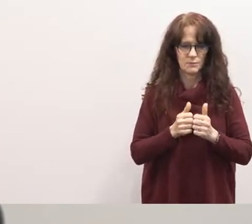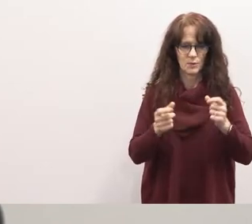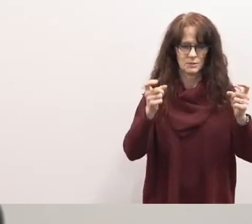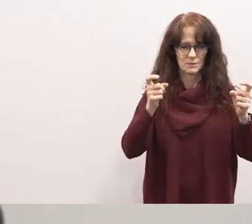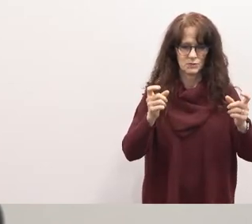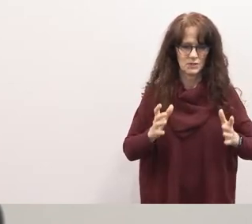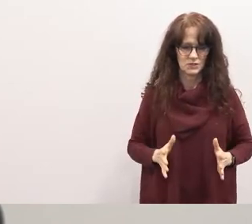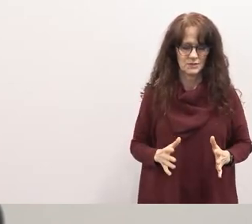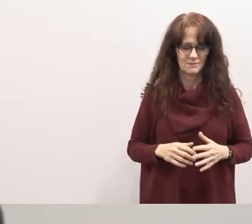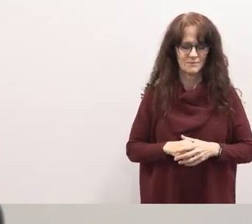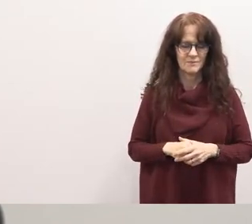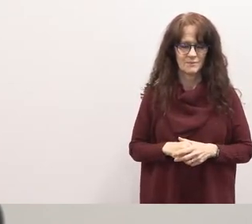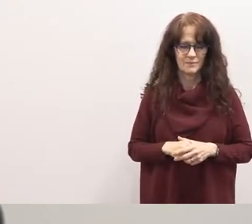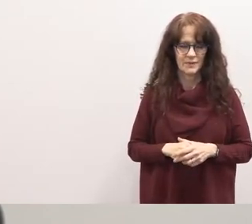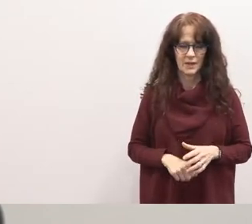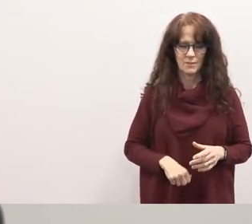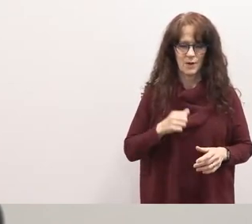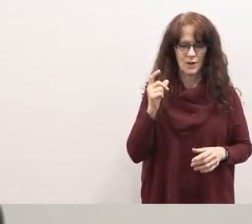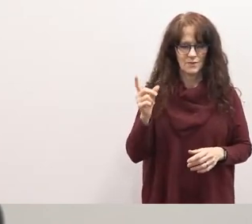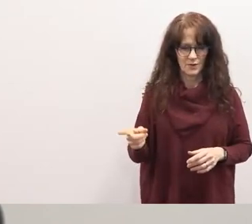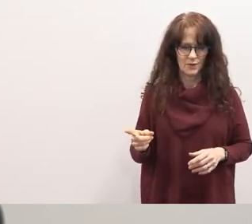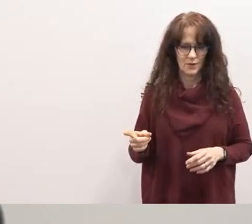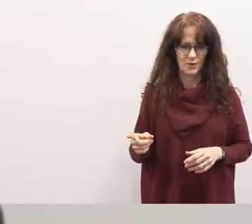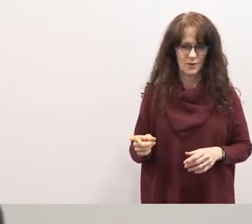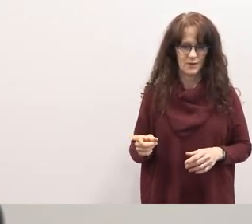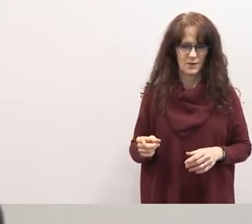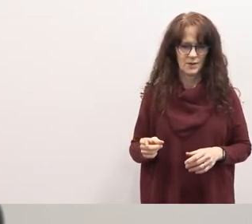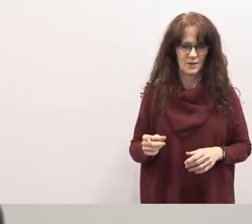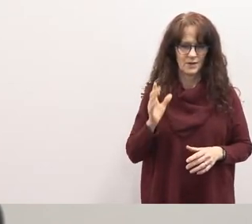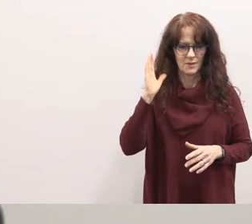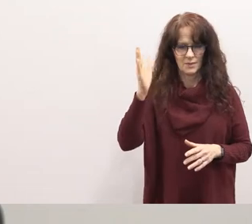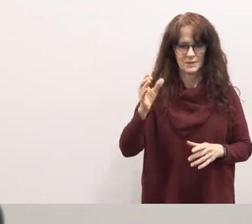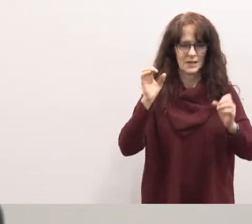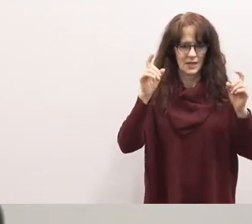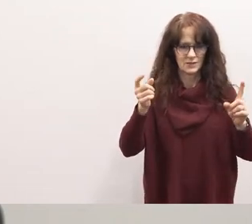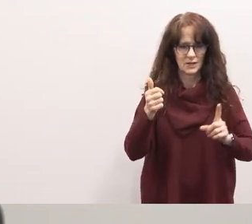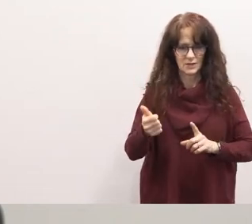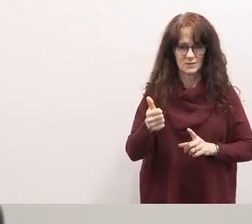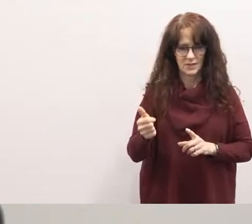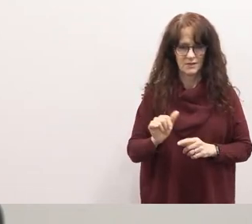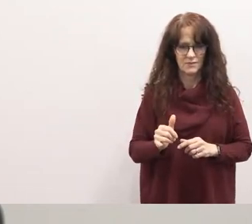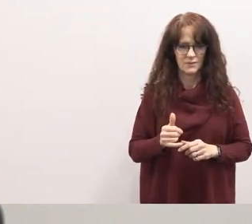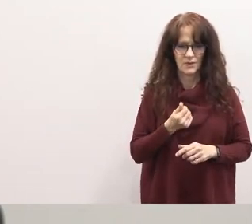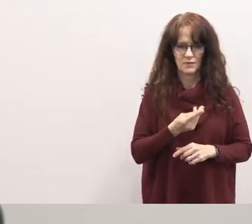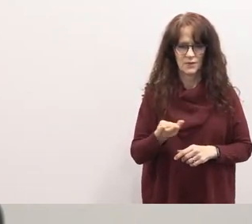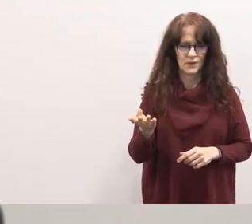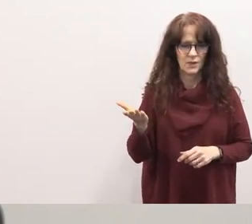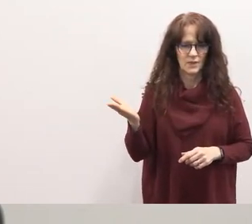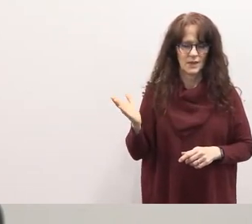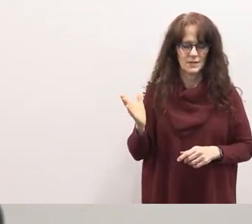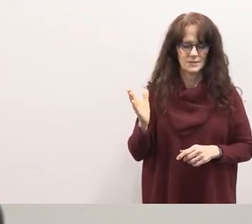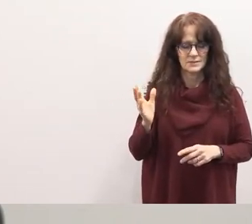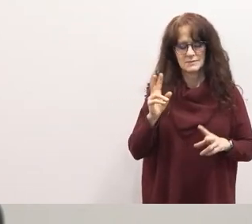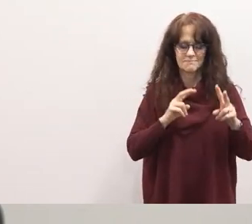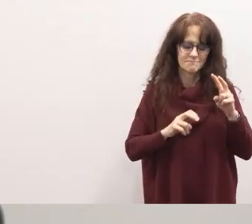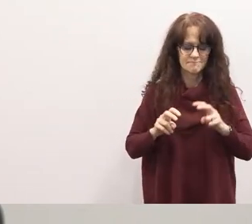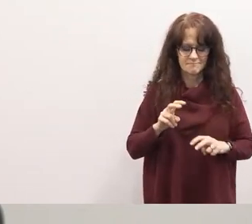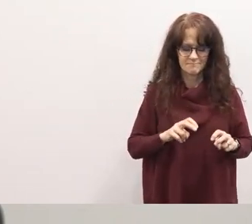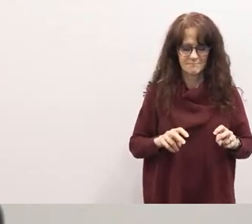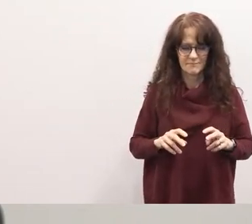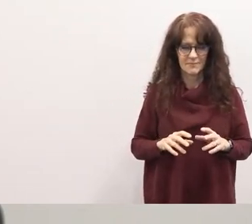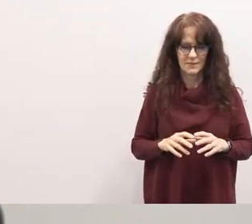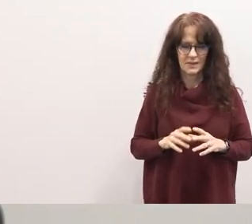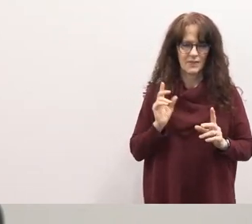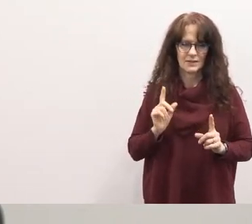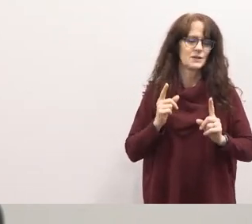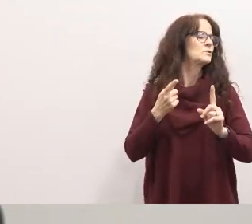administration. And I'm very proud of her, and I think she wants to go into education. And she's got a few things that she's looking at, but I think that's her